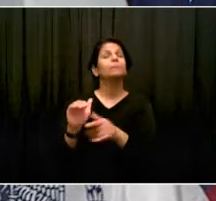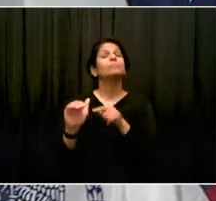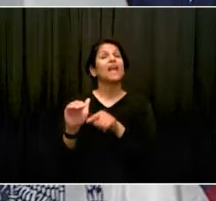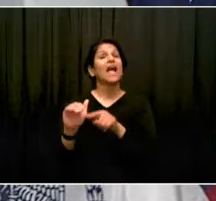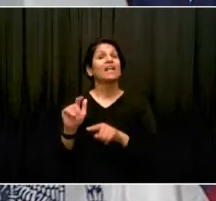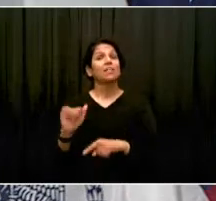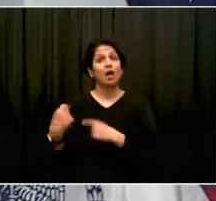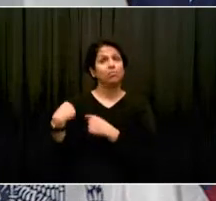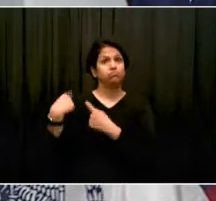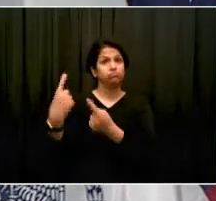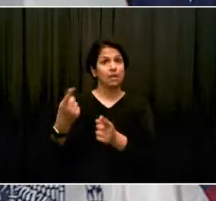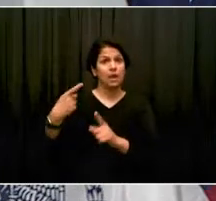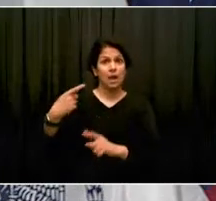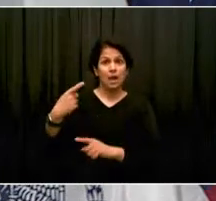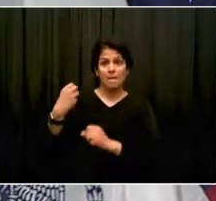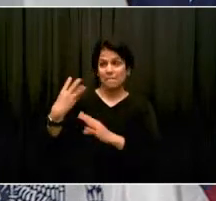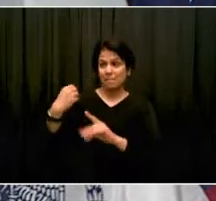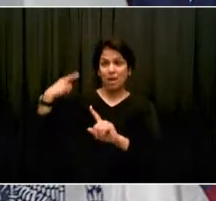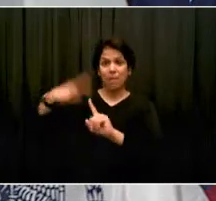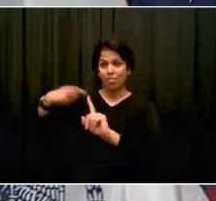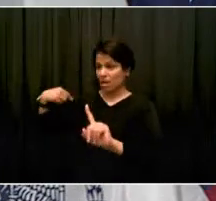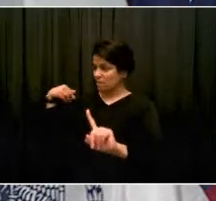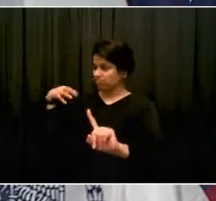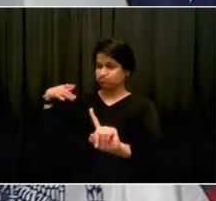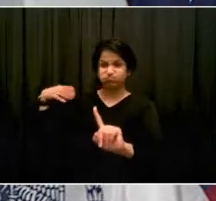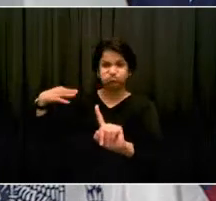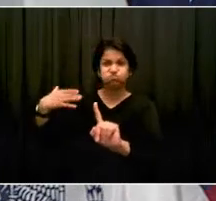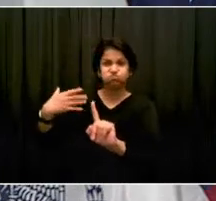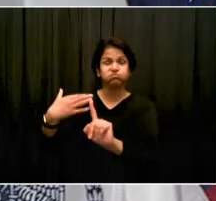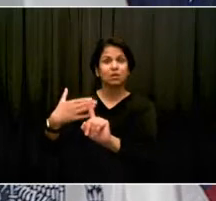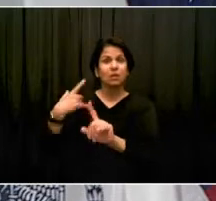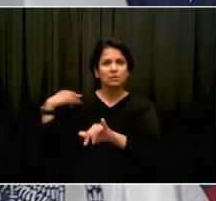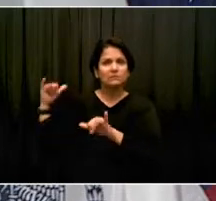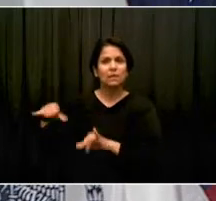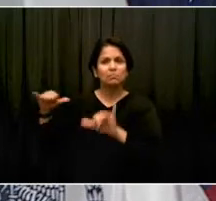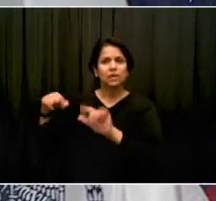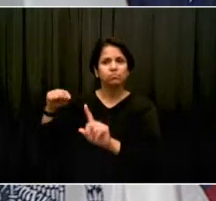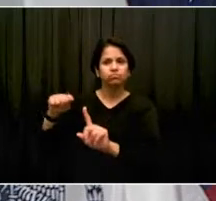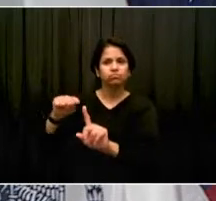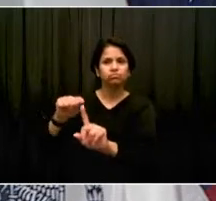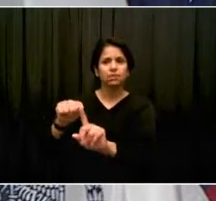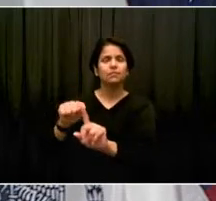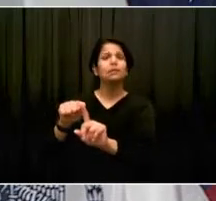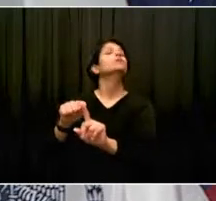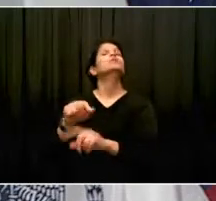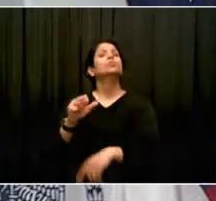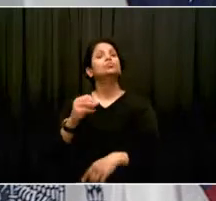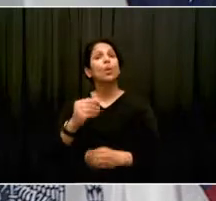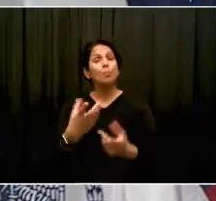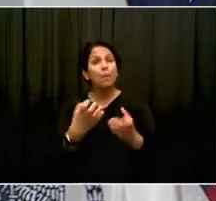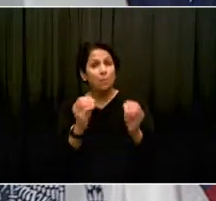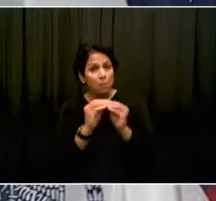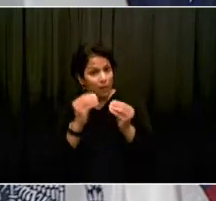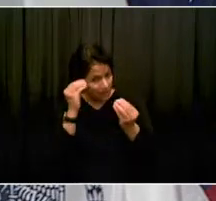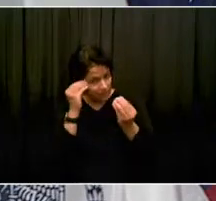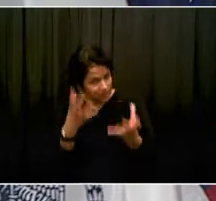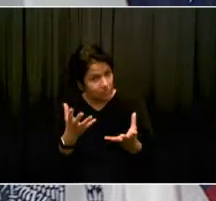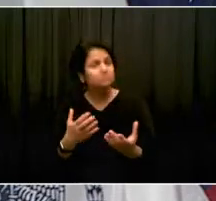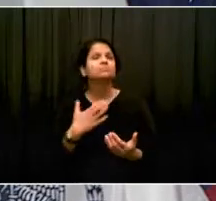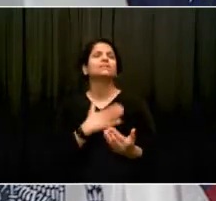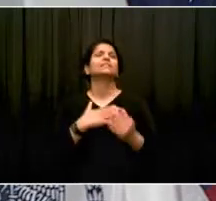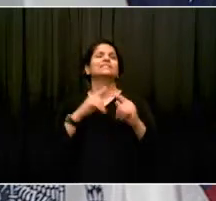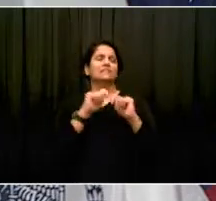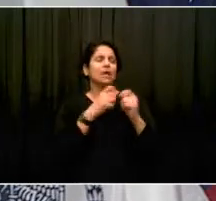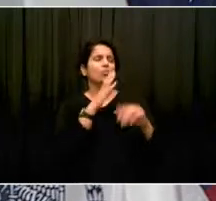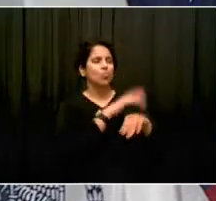by school, so we'll connect you to that. But no, one thing I am quite certain about, there's incredible rigor. Give a lot of credit to our test and trace team, a